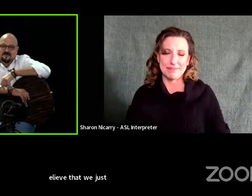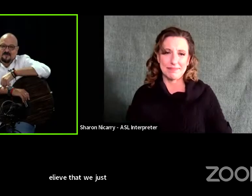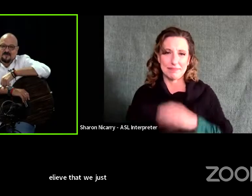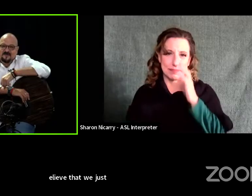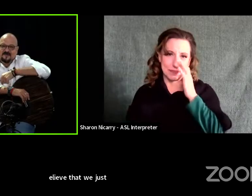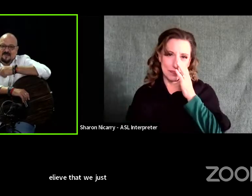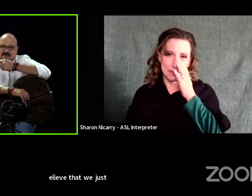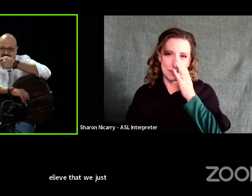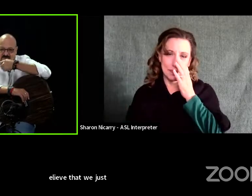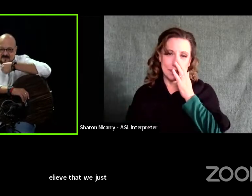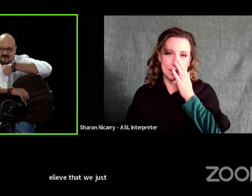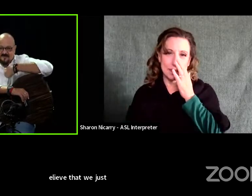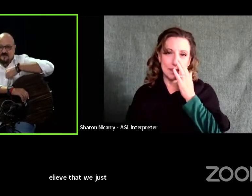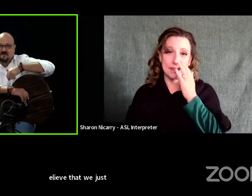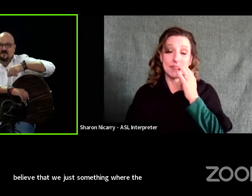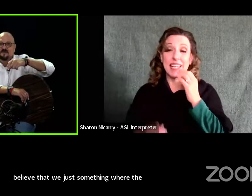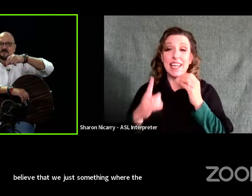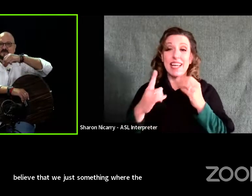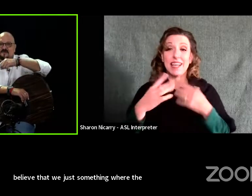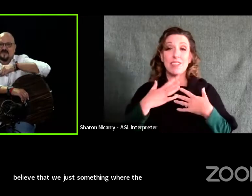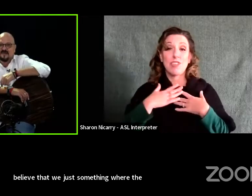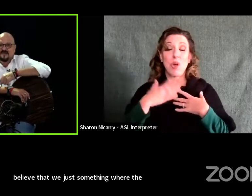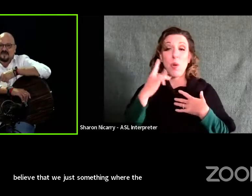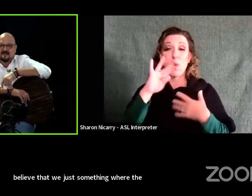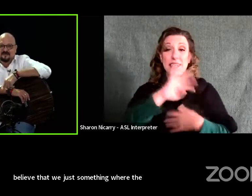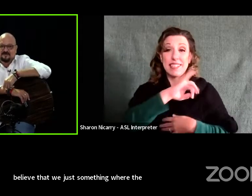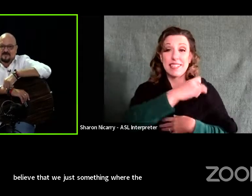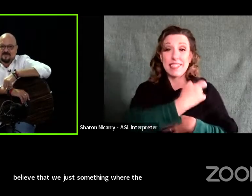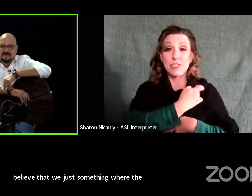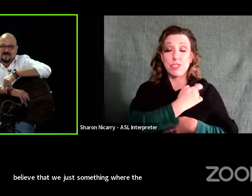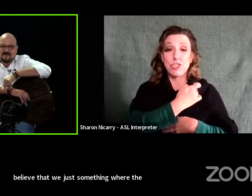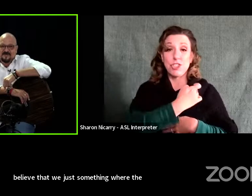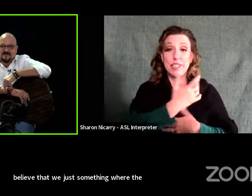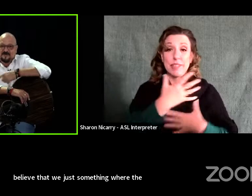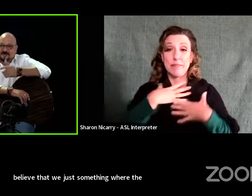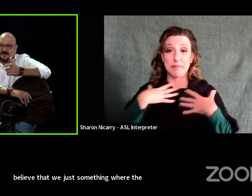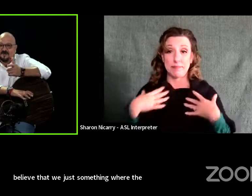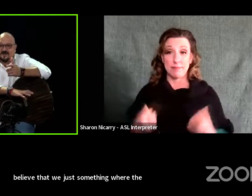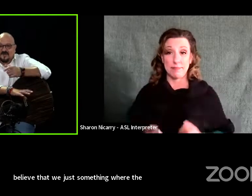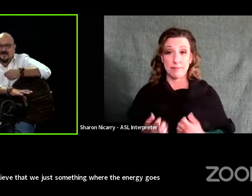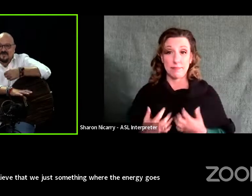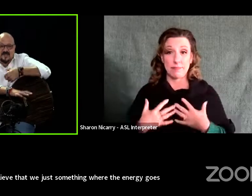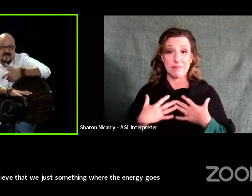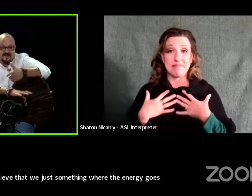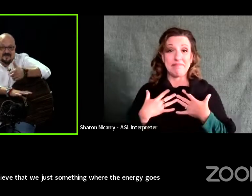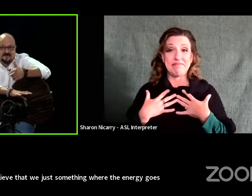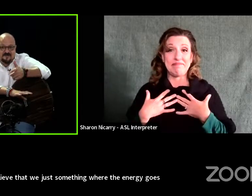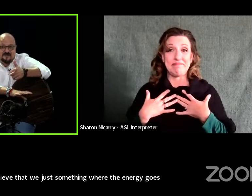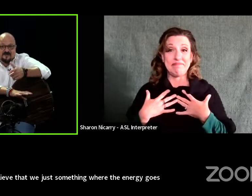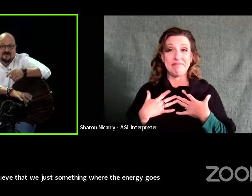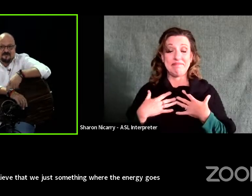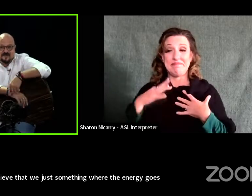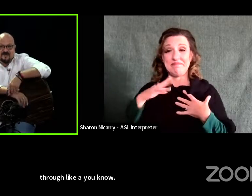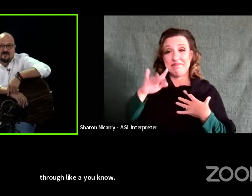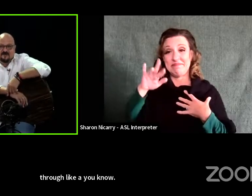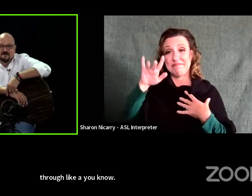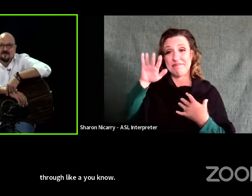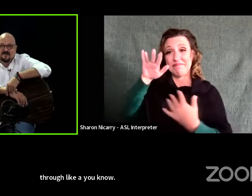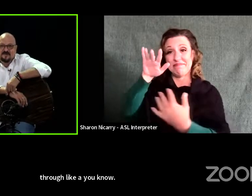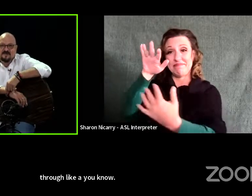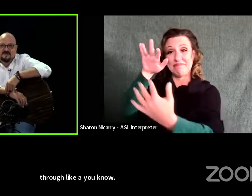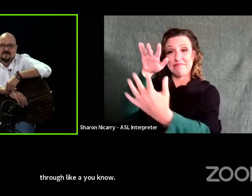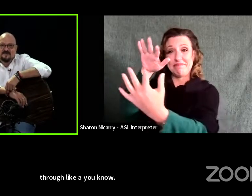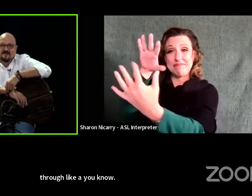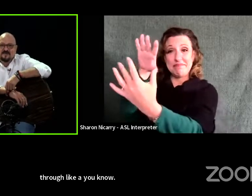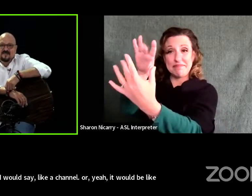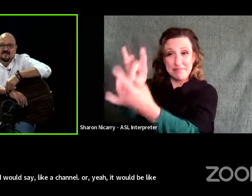something where the energy goes through, like a, you know how to say, like a channel, or yeah, it would be